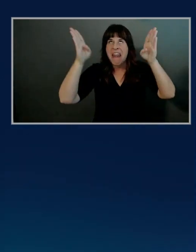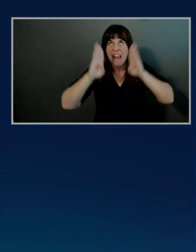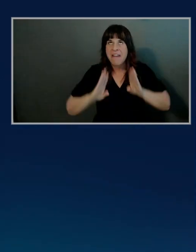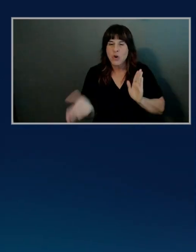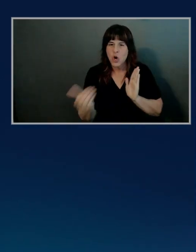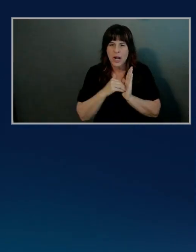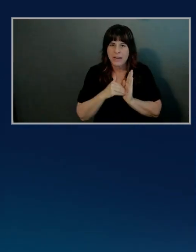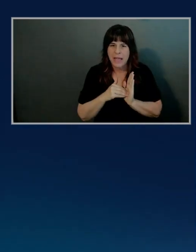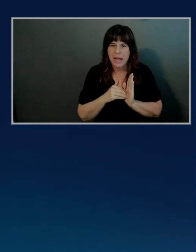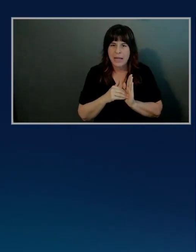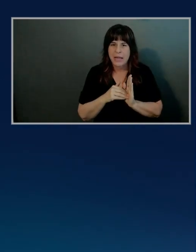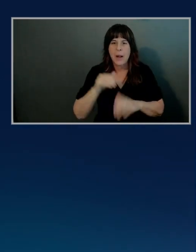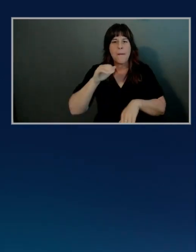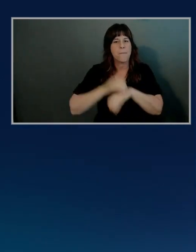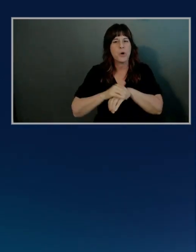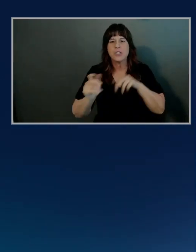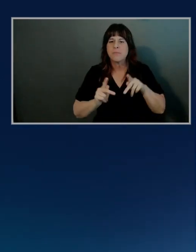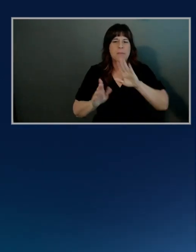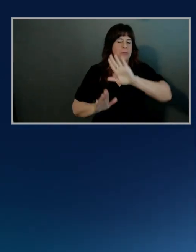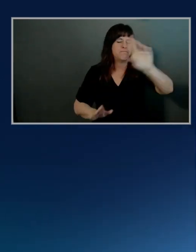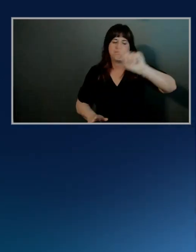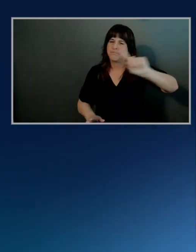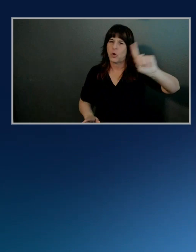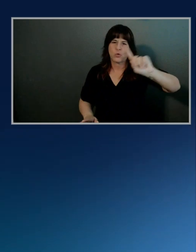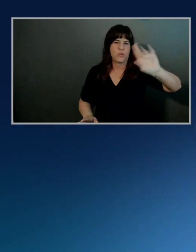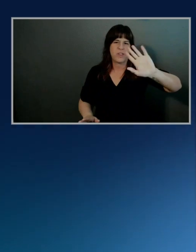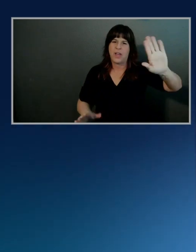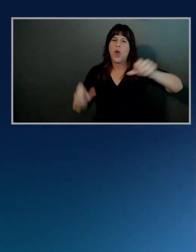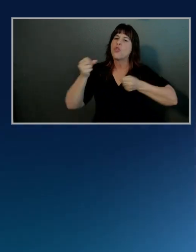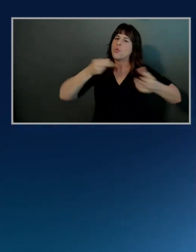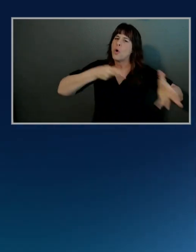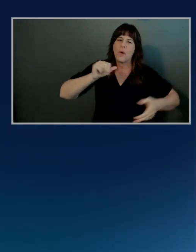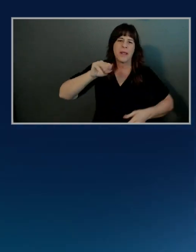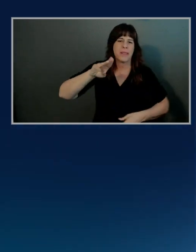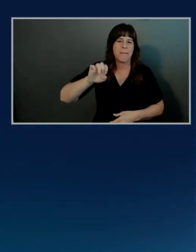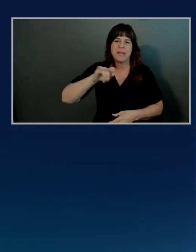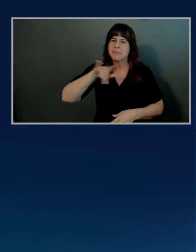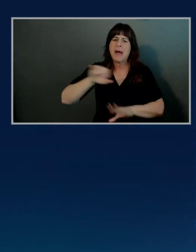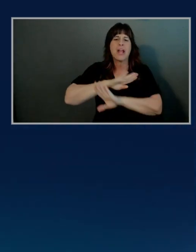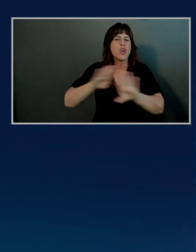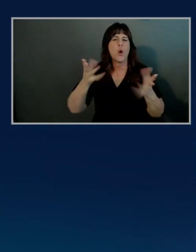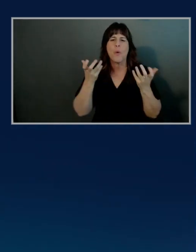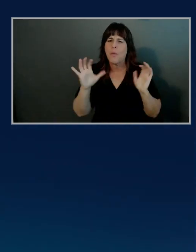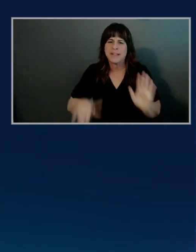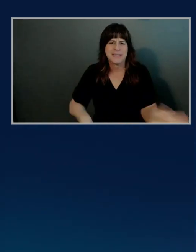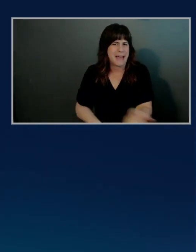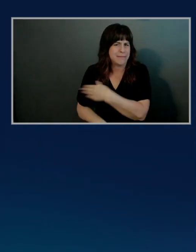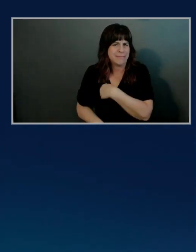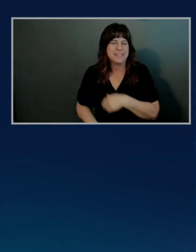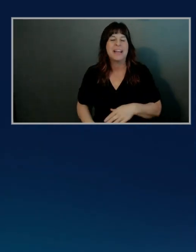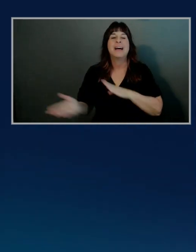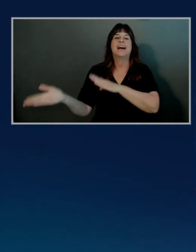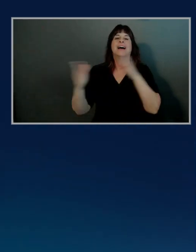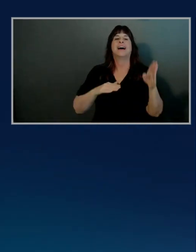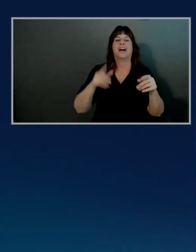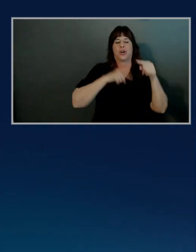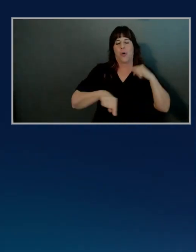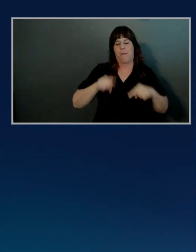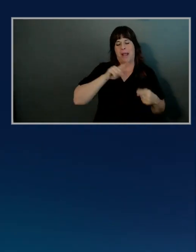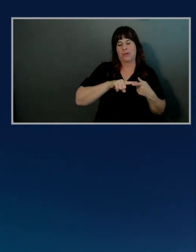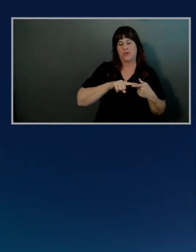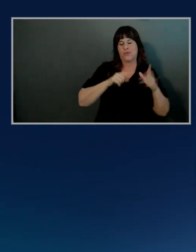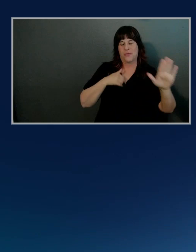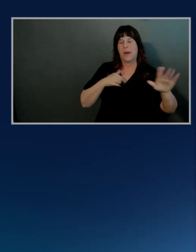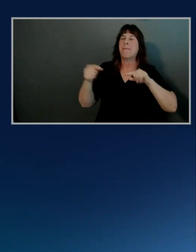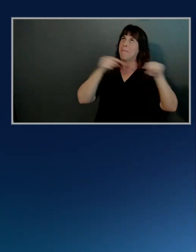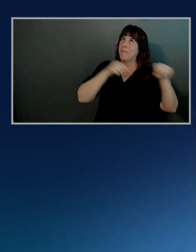British people, don't do that anymore. Throw away your mince pies. Nobody wants them. Okay, All right, coming back to back to the demo